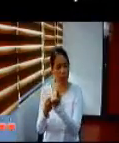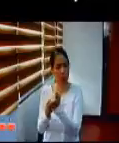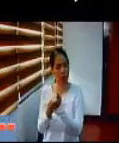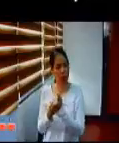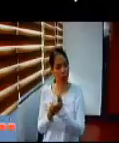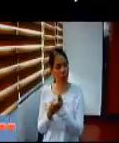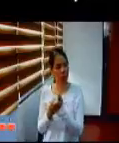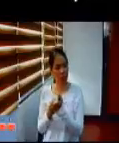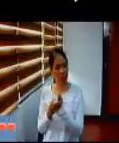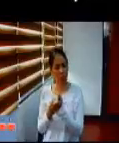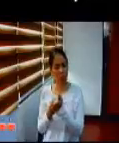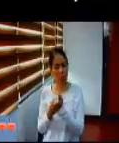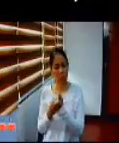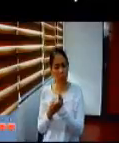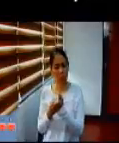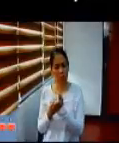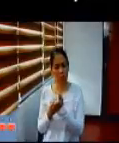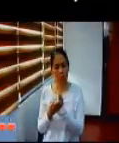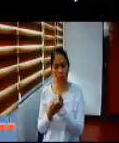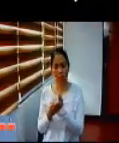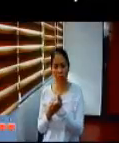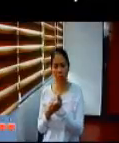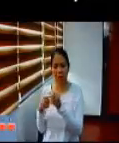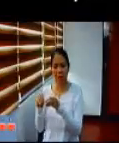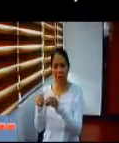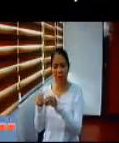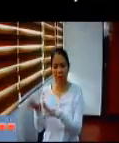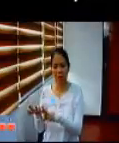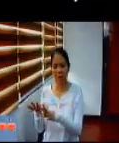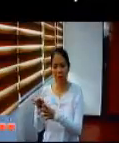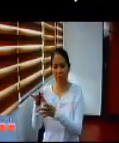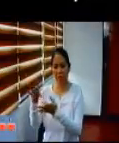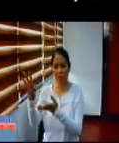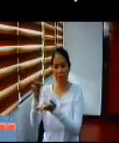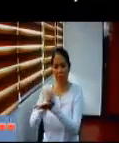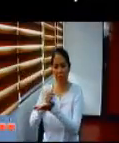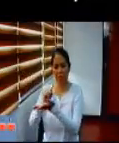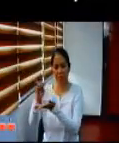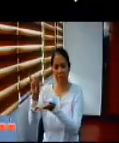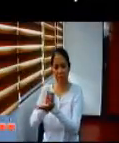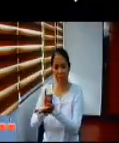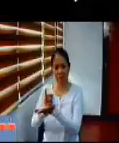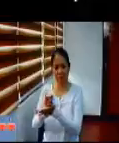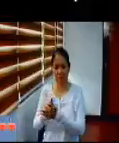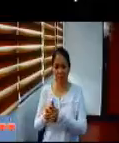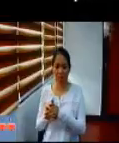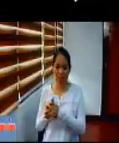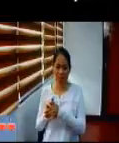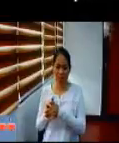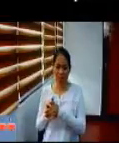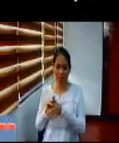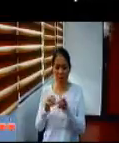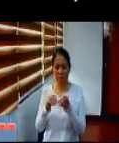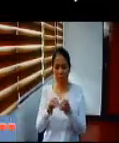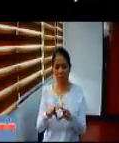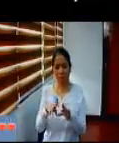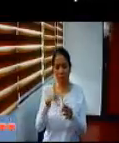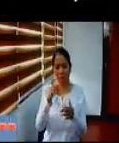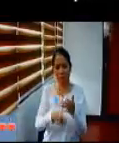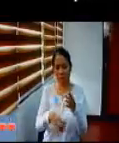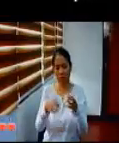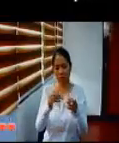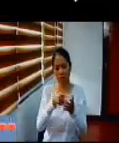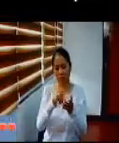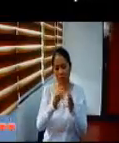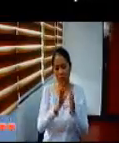it's sunk investment. And it's, I should say, a crime against the taxpayer. Now, what is the impact